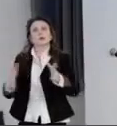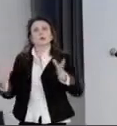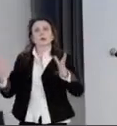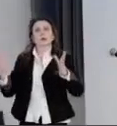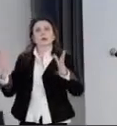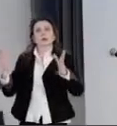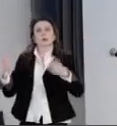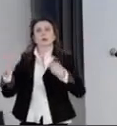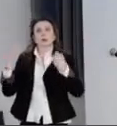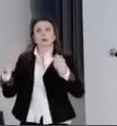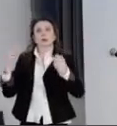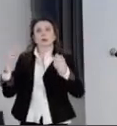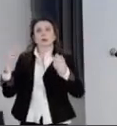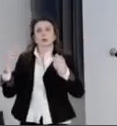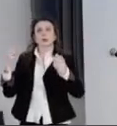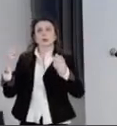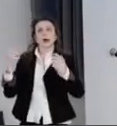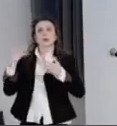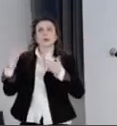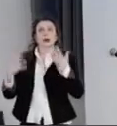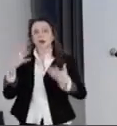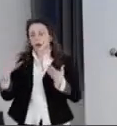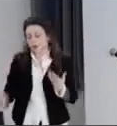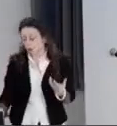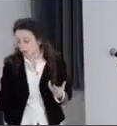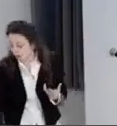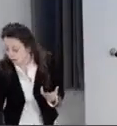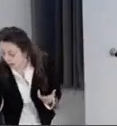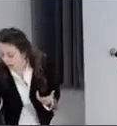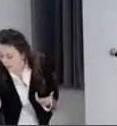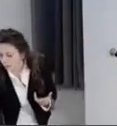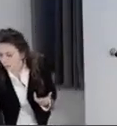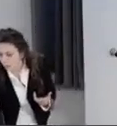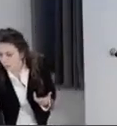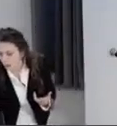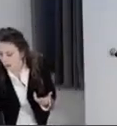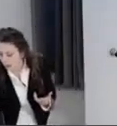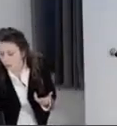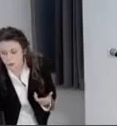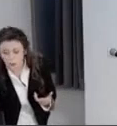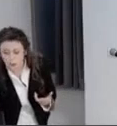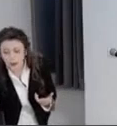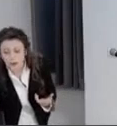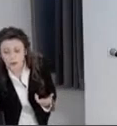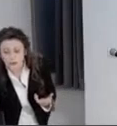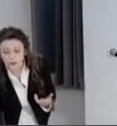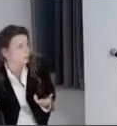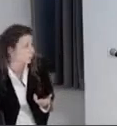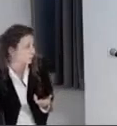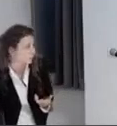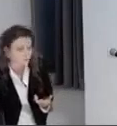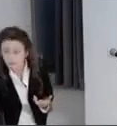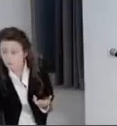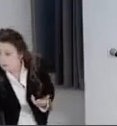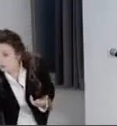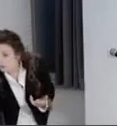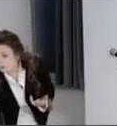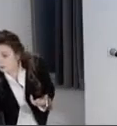is also something that's going to be able to have the right kind of emotional reaction in front